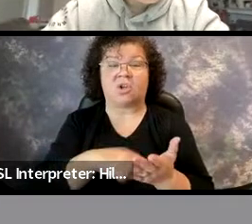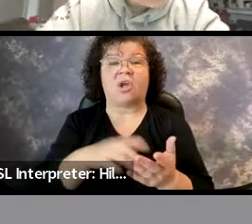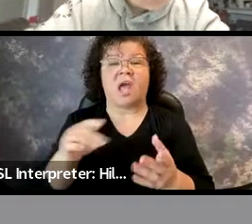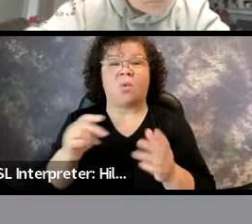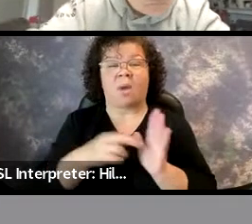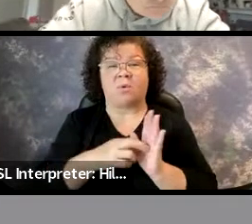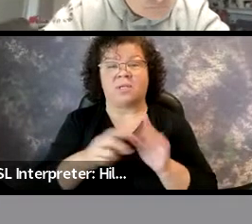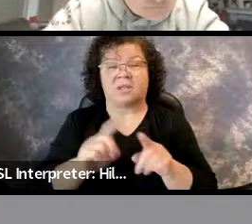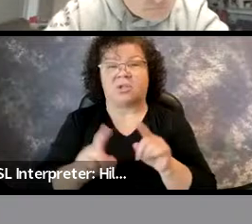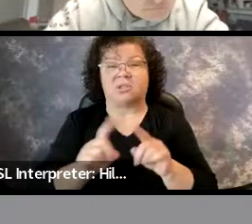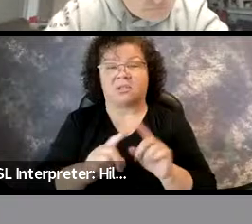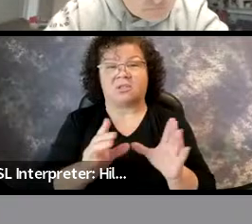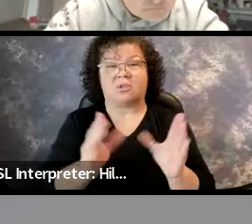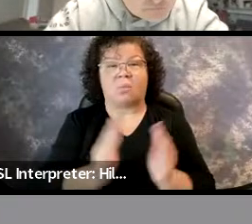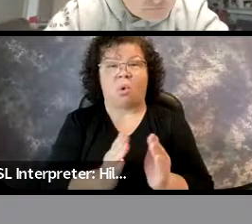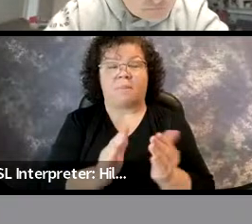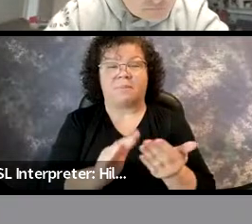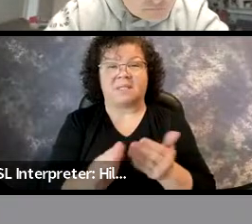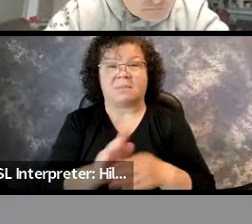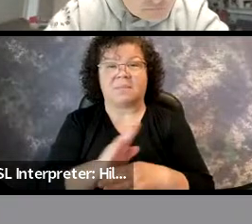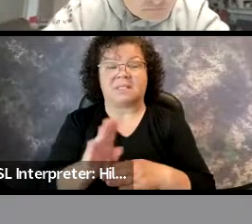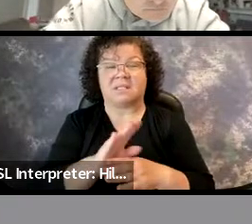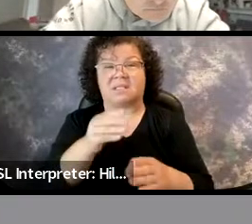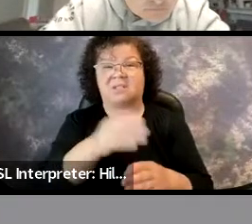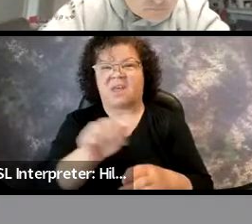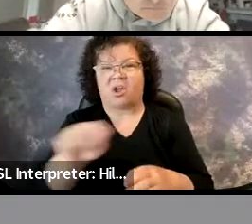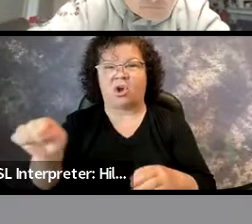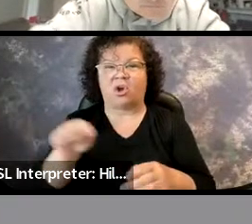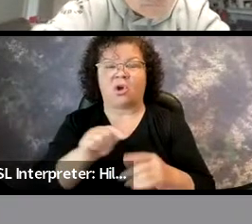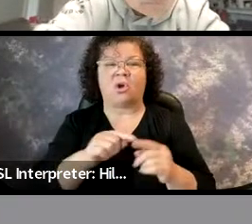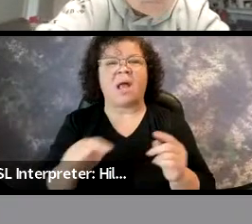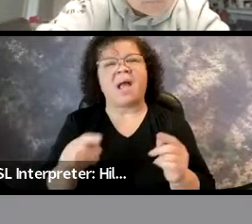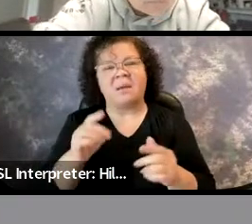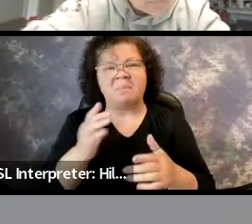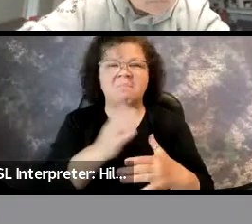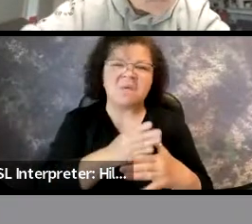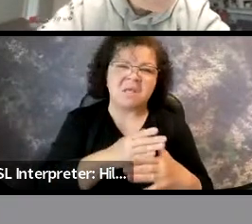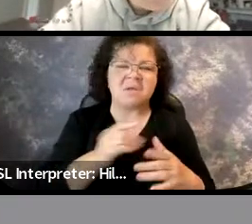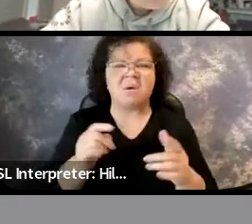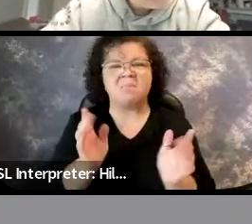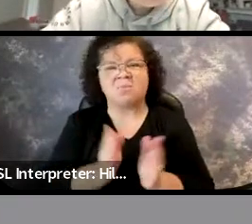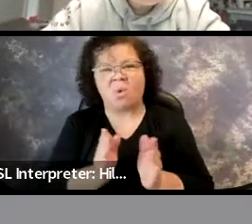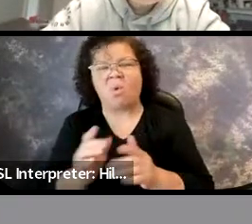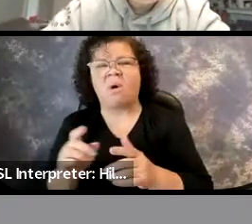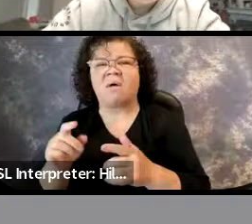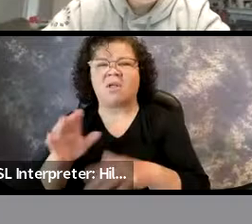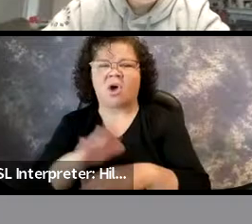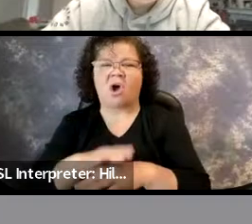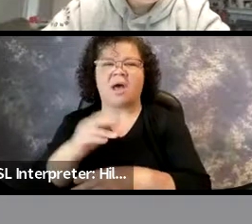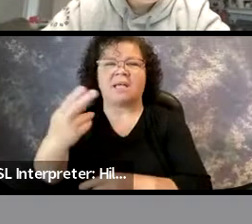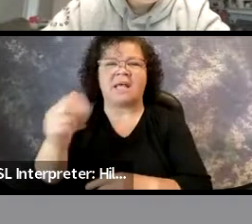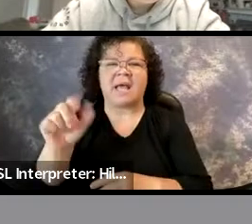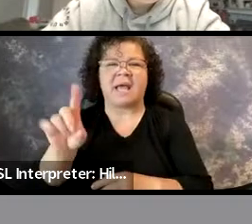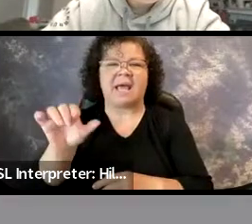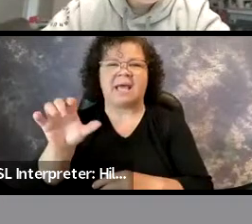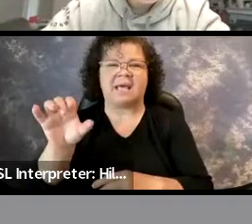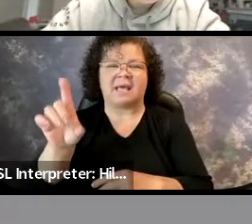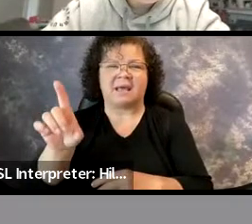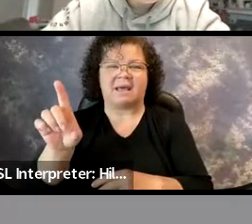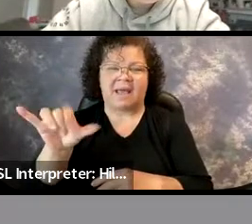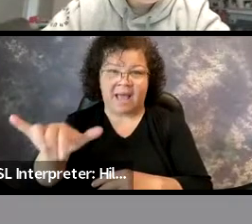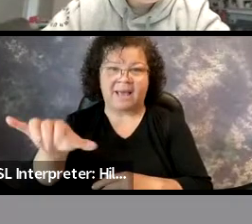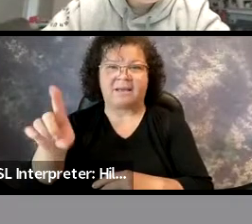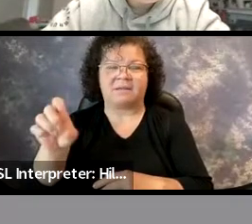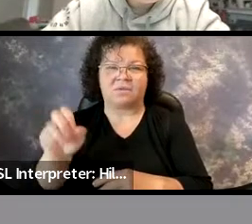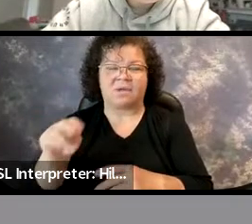Beach Center, as well as lots of small businesses and medium-sized and large businesses on Hayden Island. Last recommendation is probably along